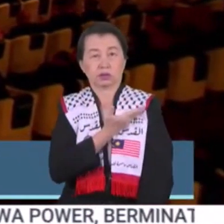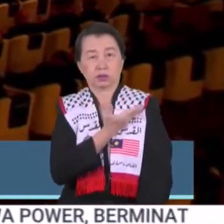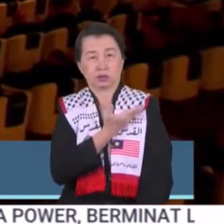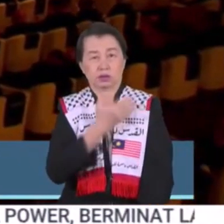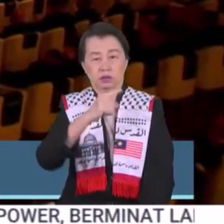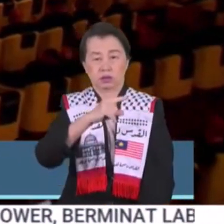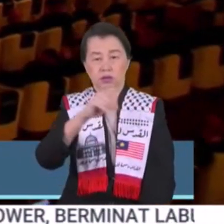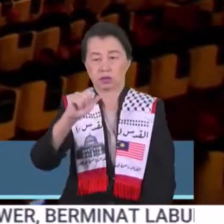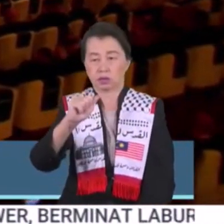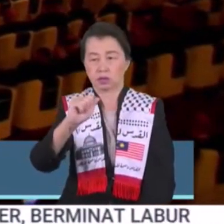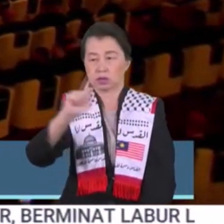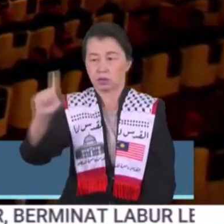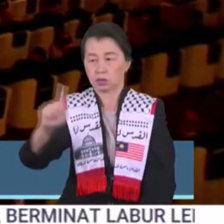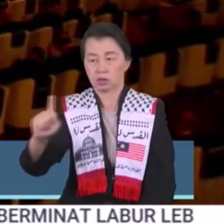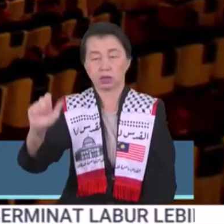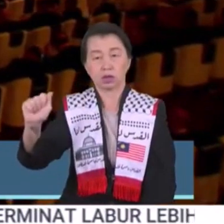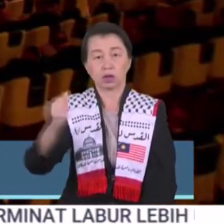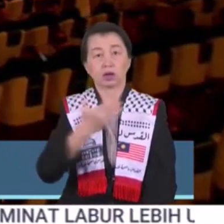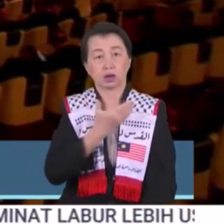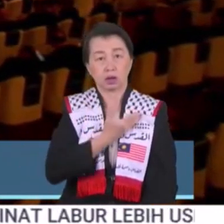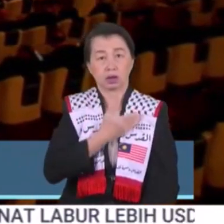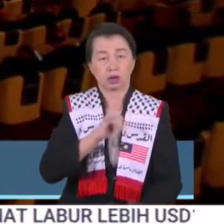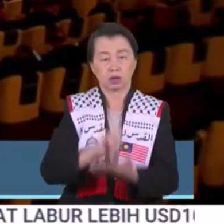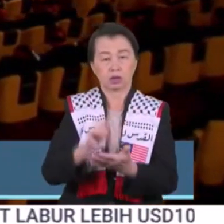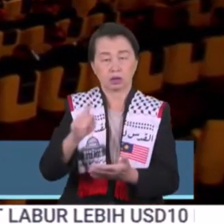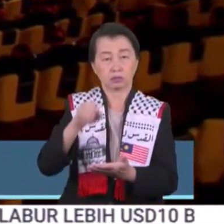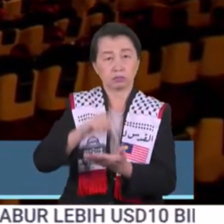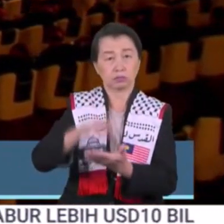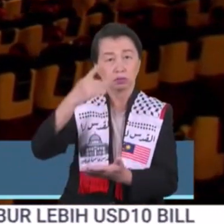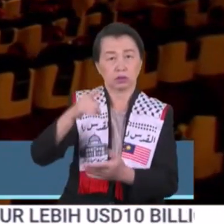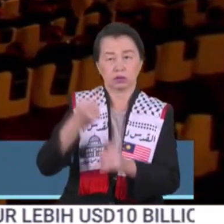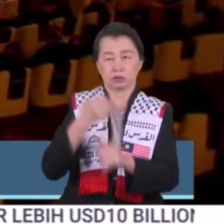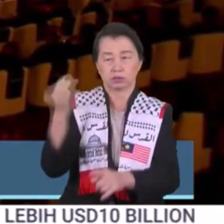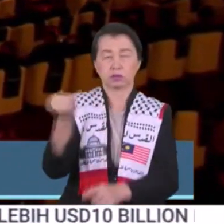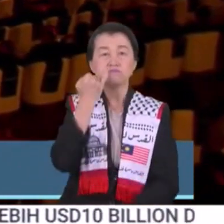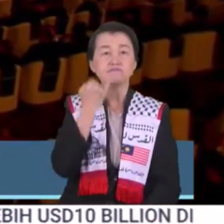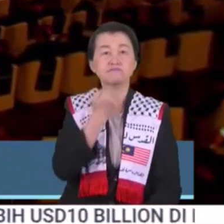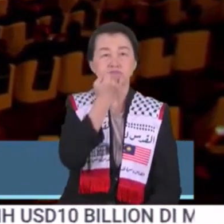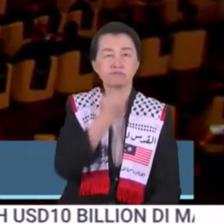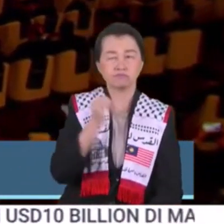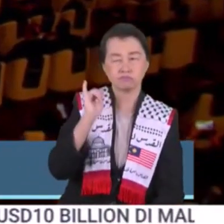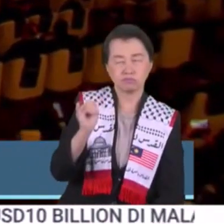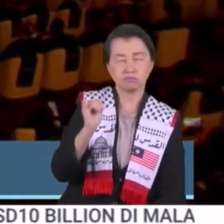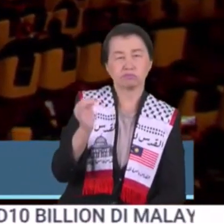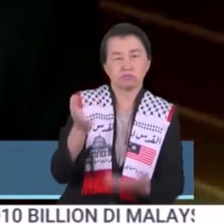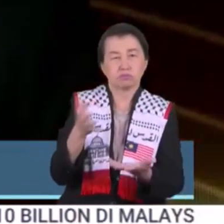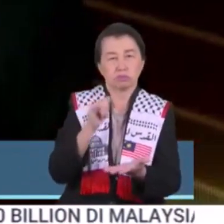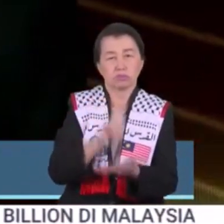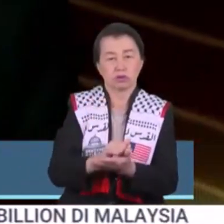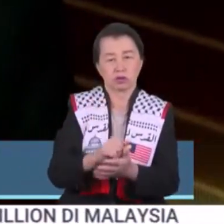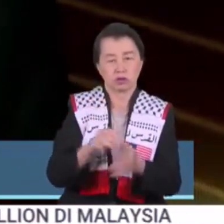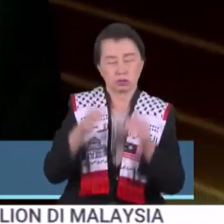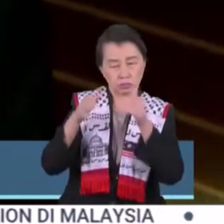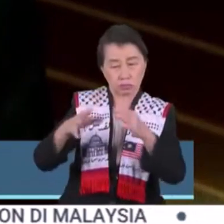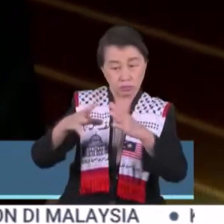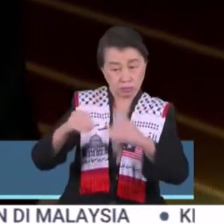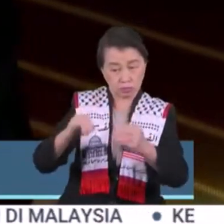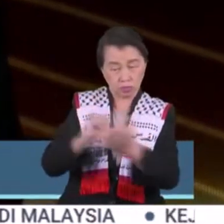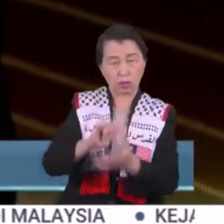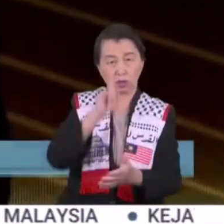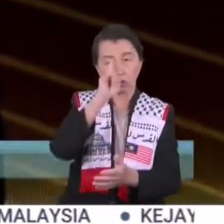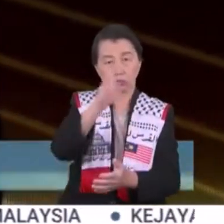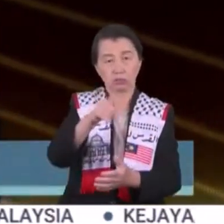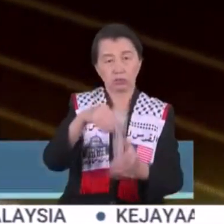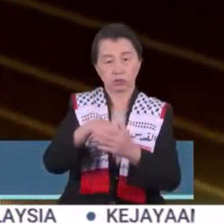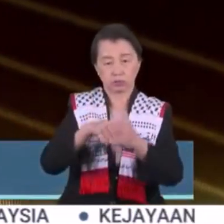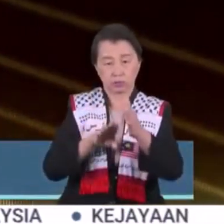after undergoing atrocities by the Israeli regime, once this is resolved, I am sure the